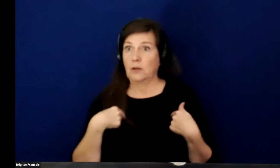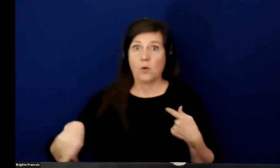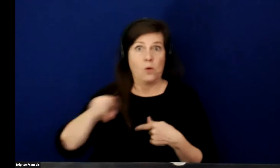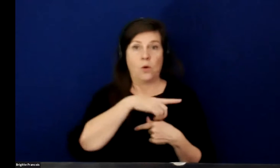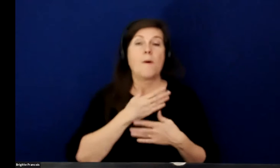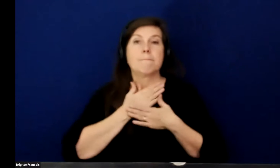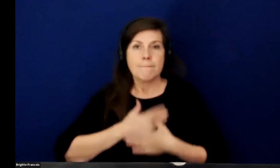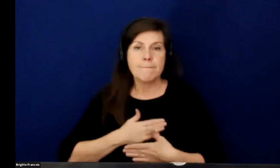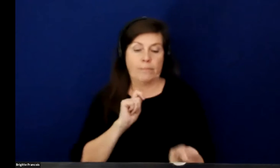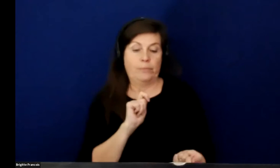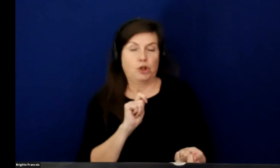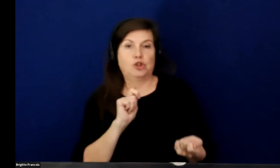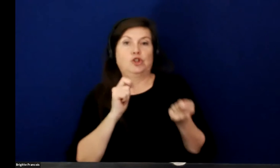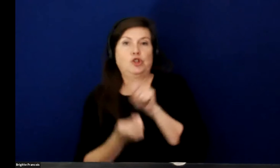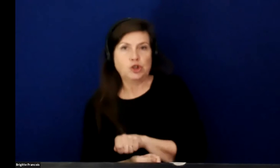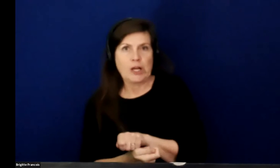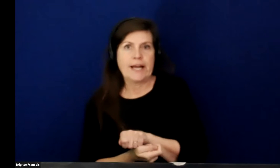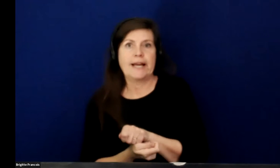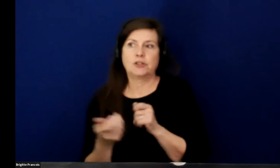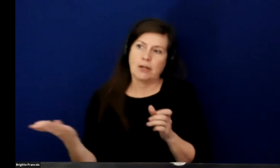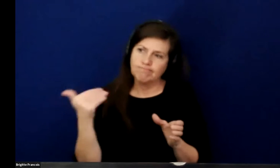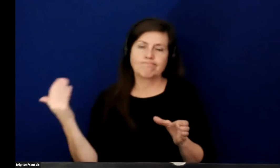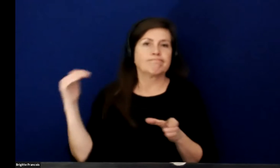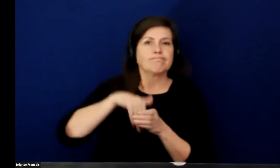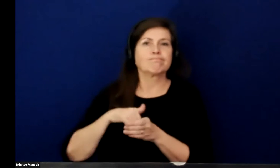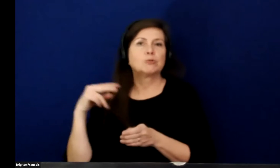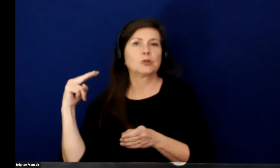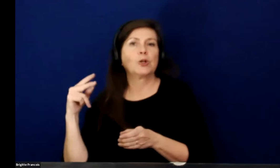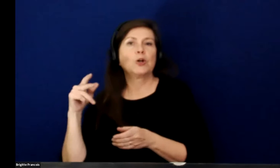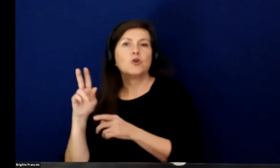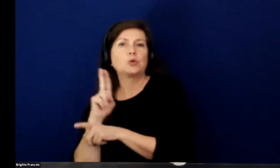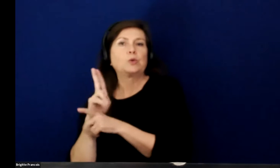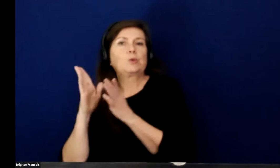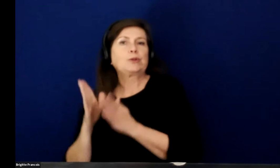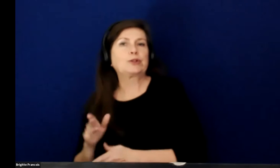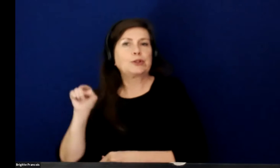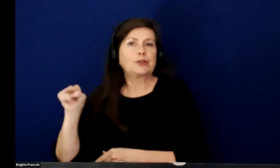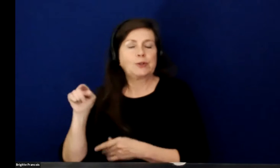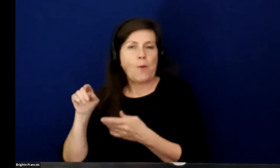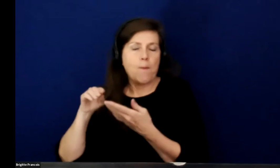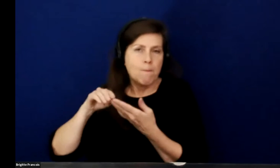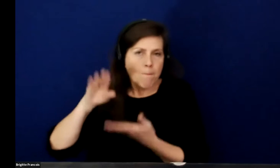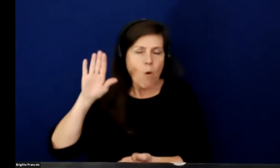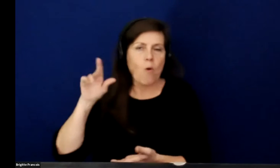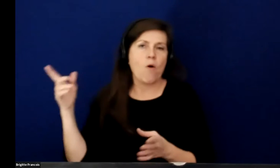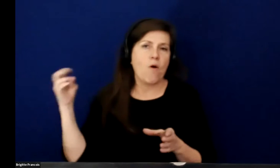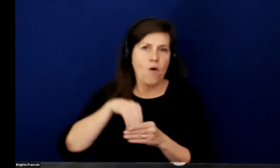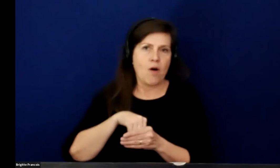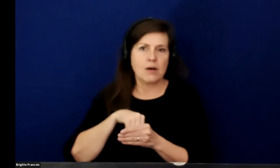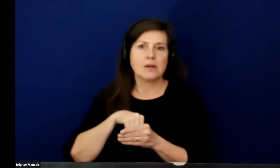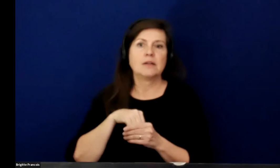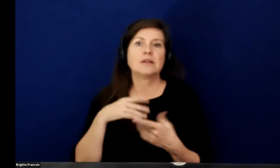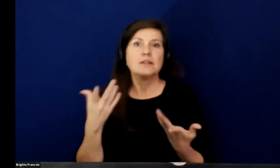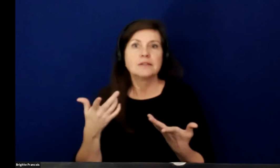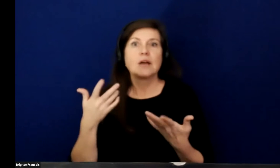into involving the user more. And the ADCAR model stands for awareness, desire,